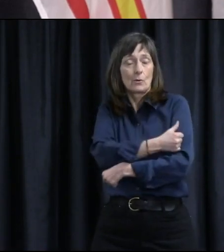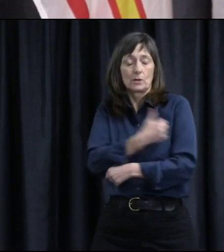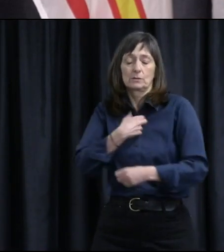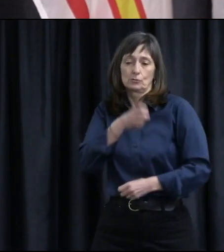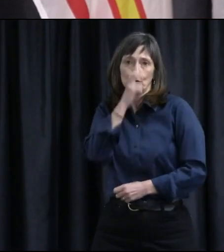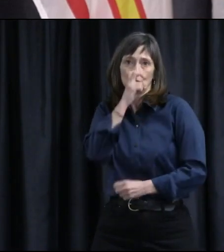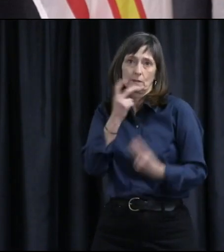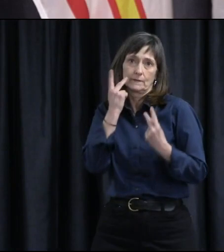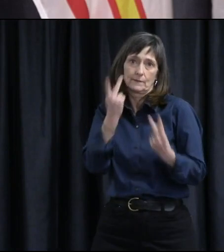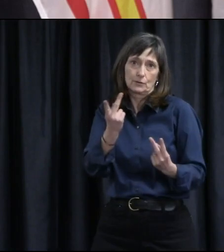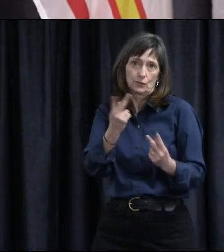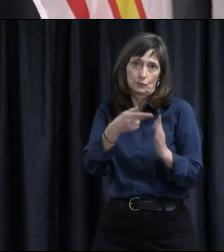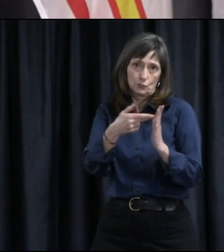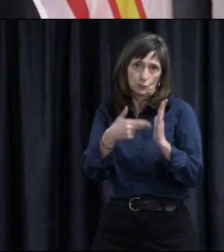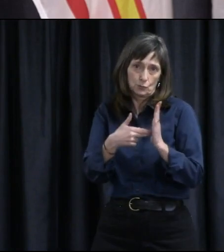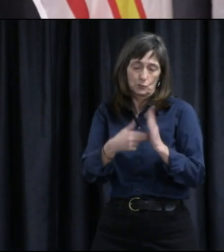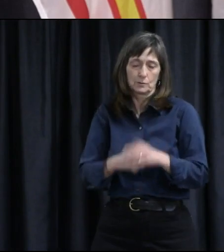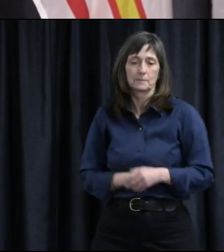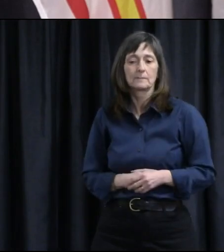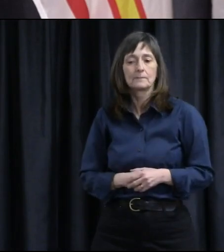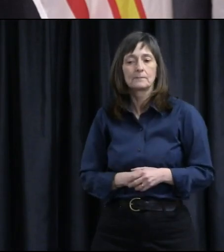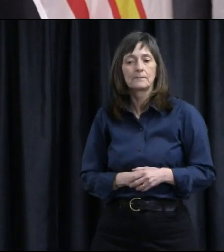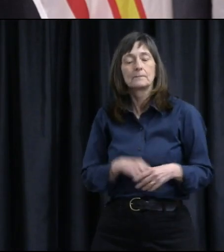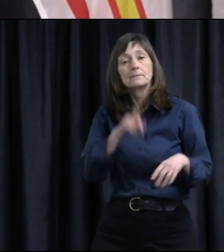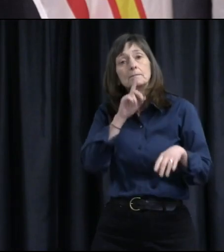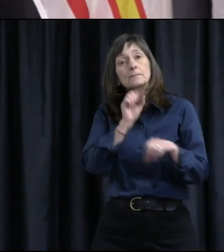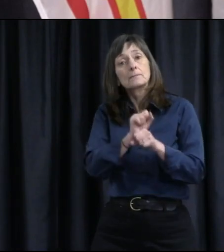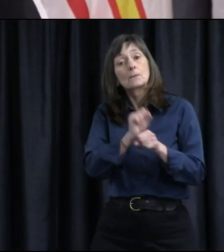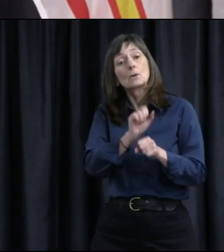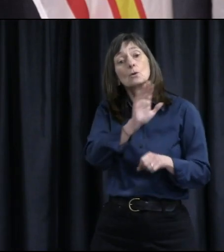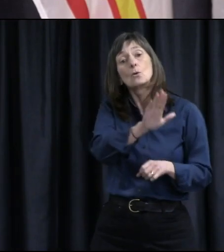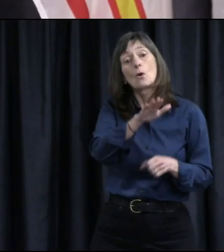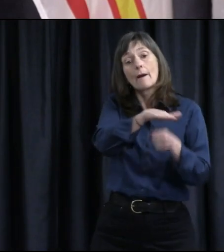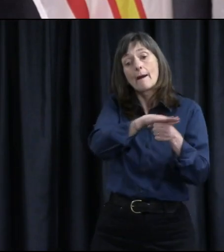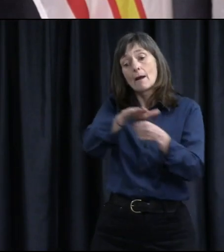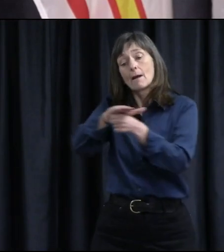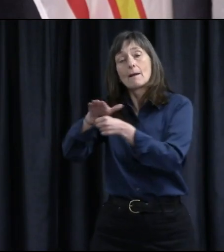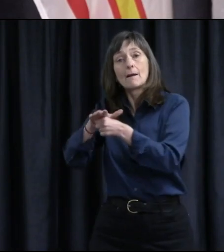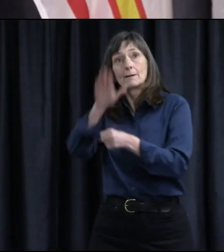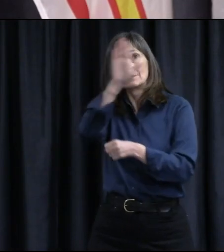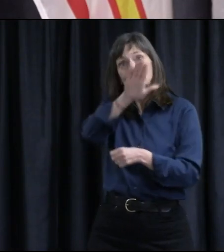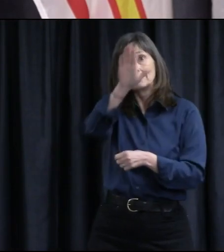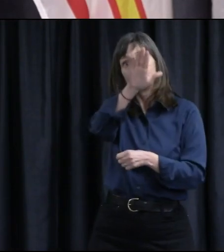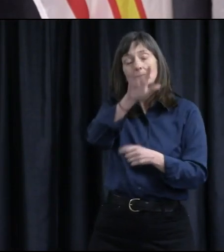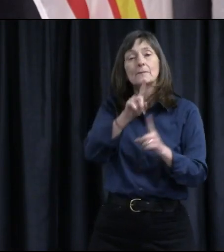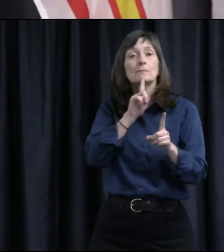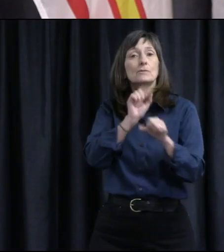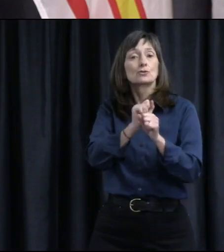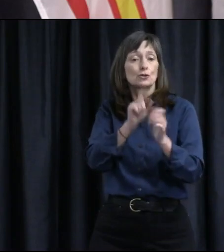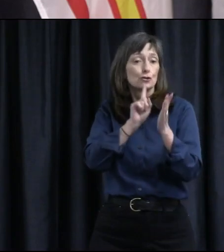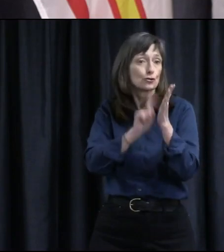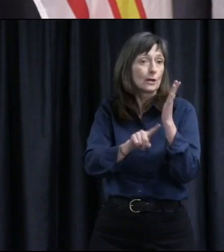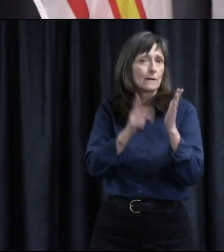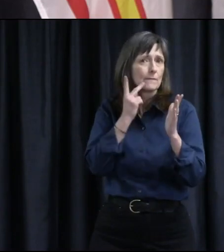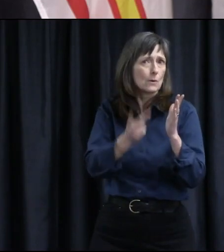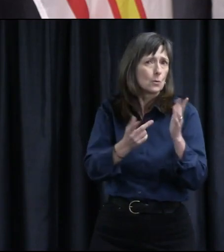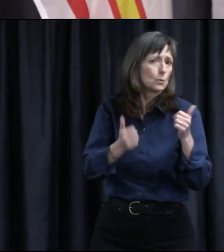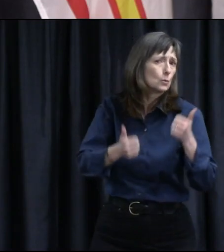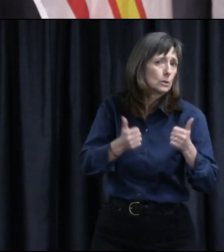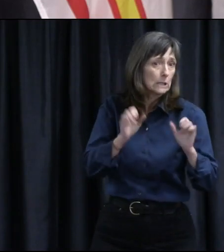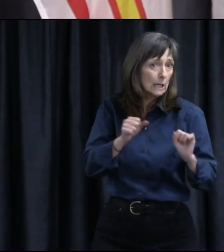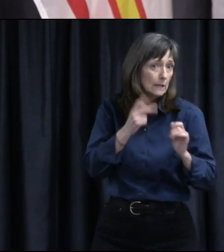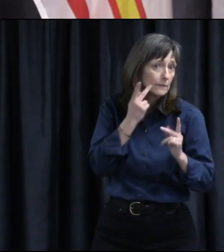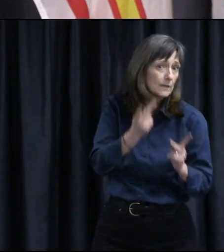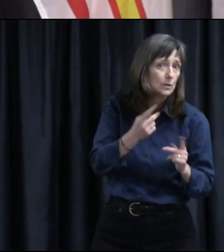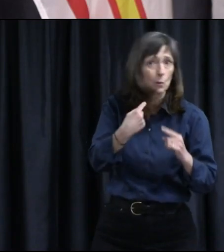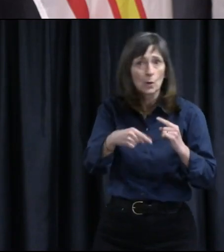policies. Please check with your local regional health authority regarding these policies. Elderly people are particularly vulnerable to